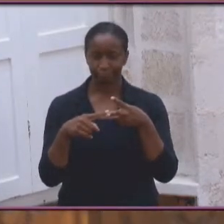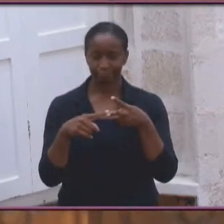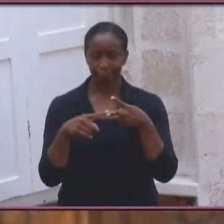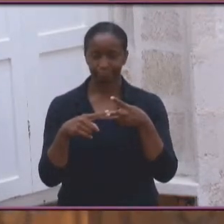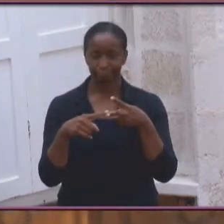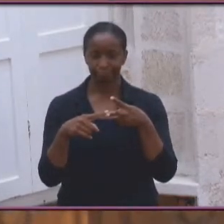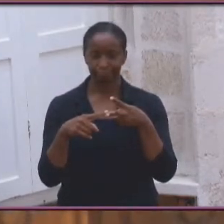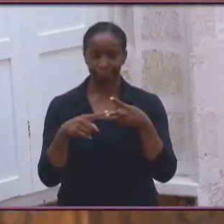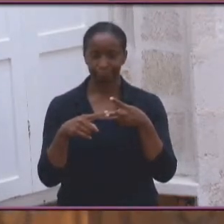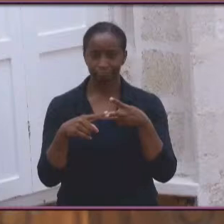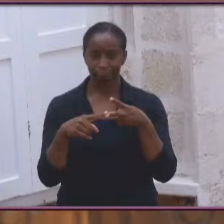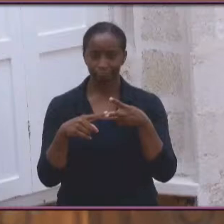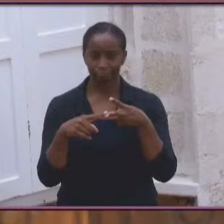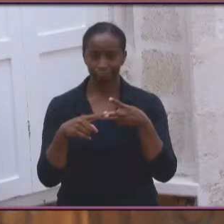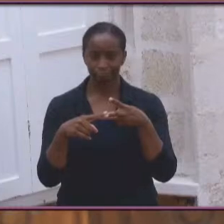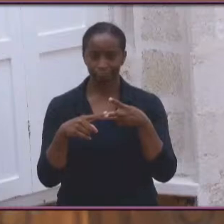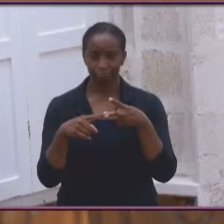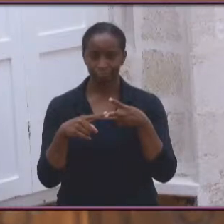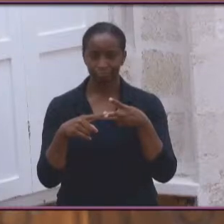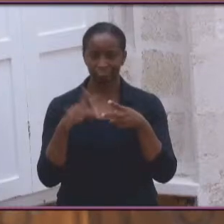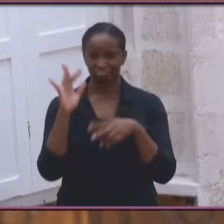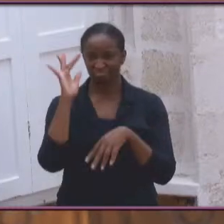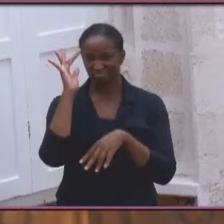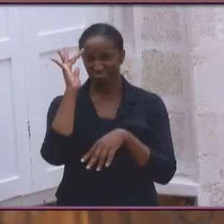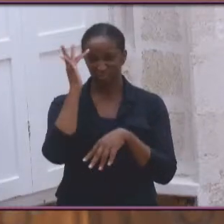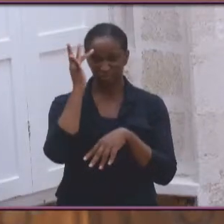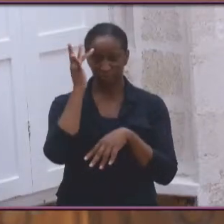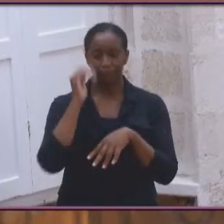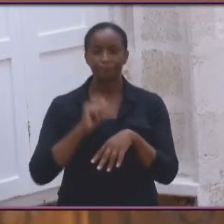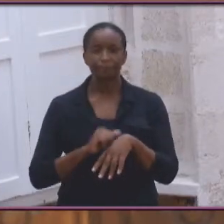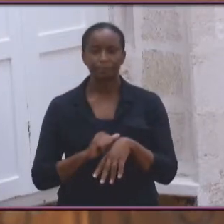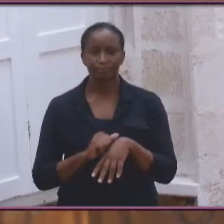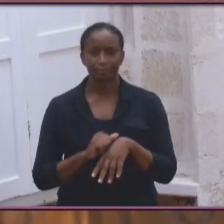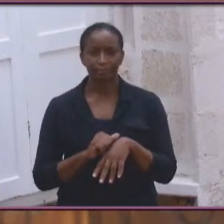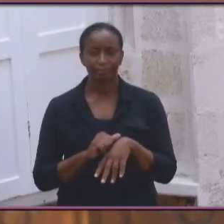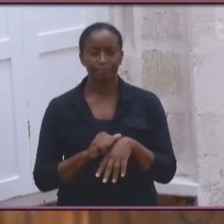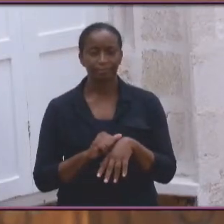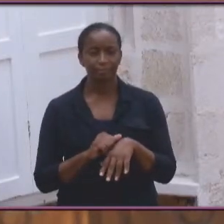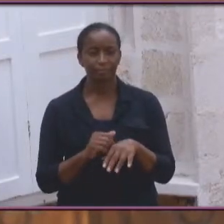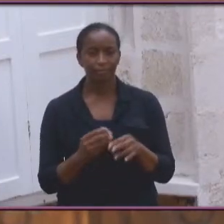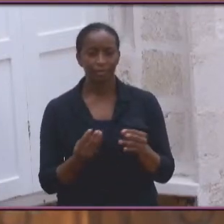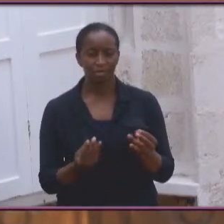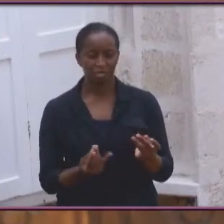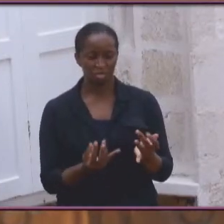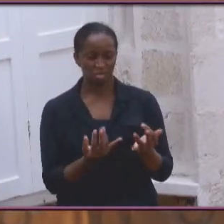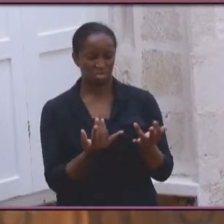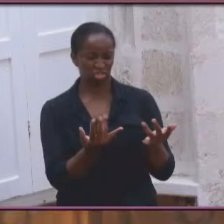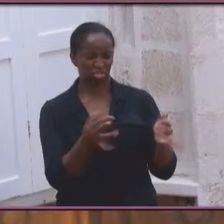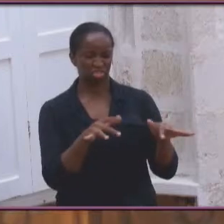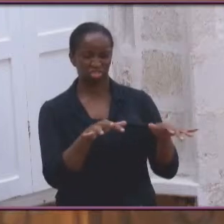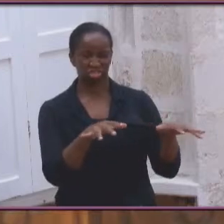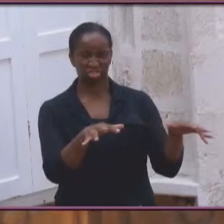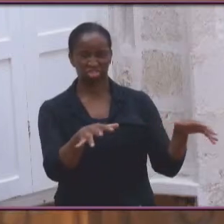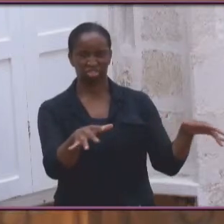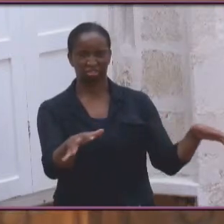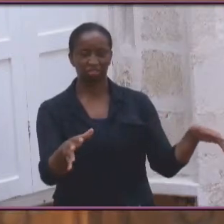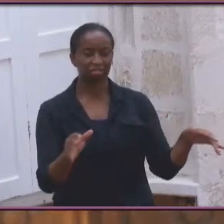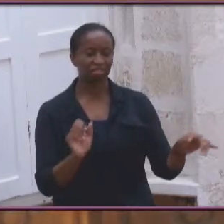the proliferation of bush and grass and debris and dumping of garbage